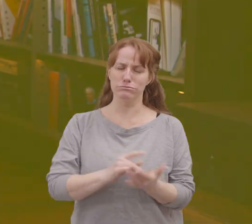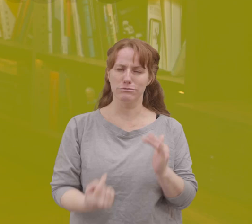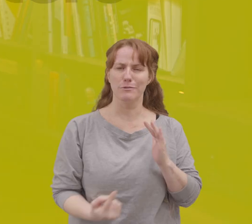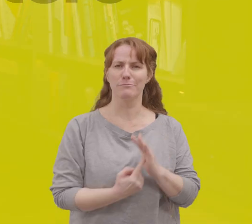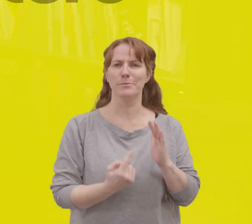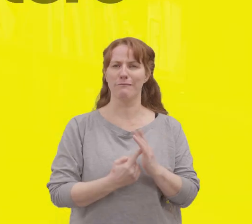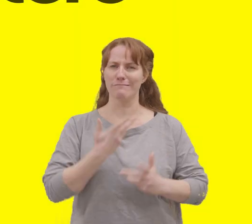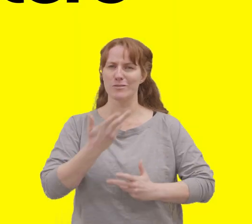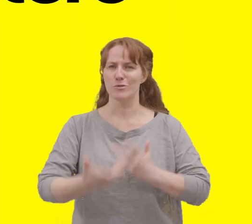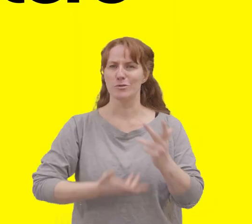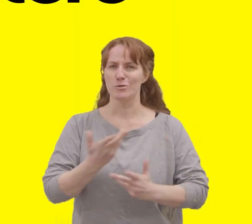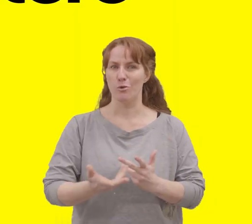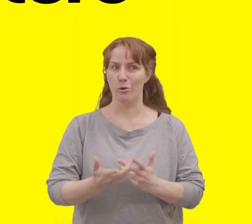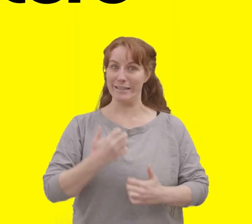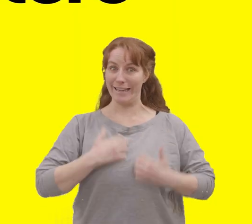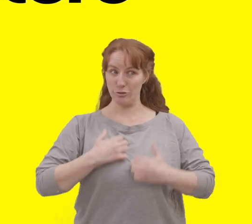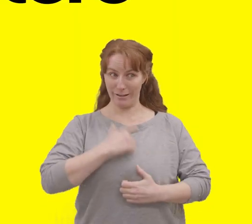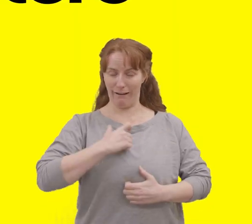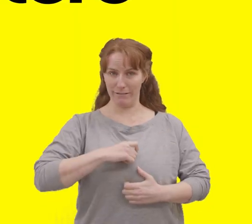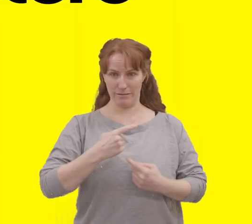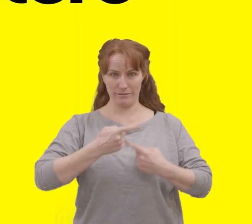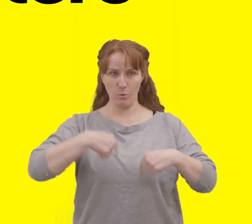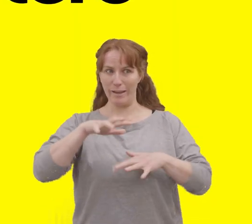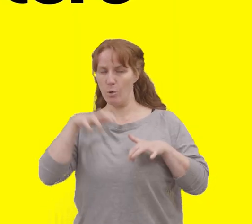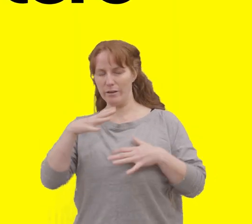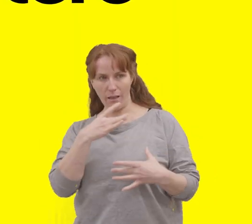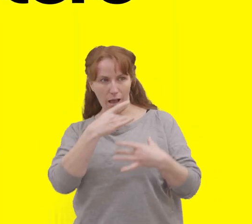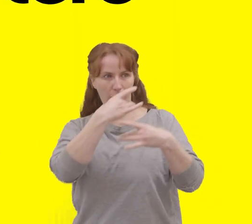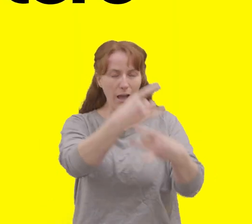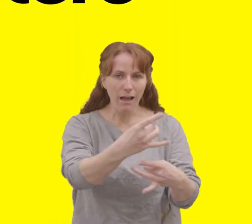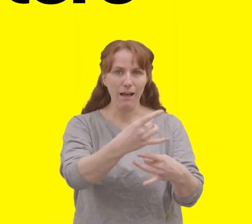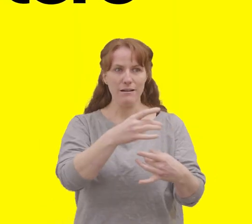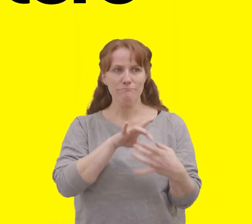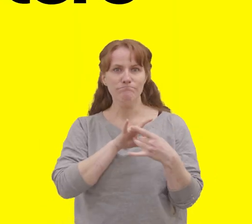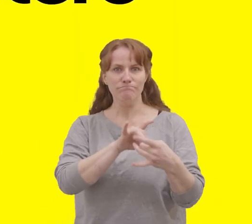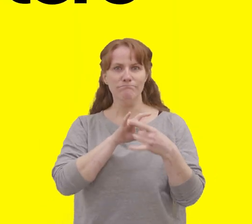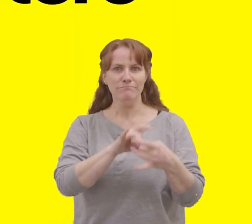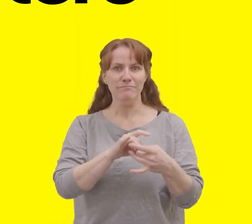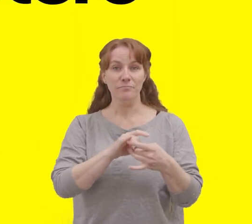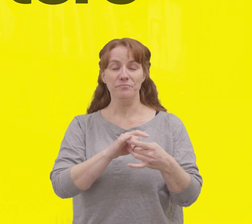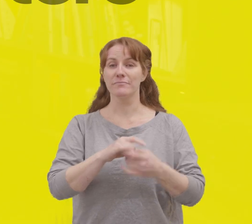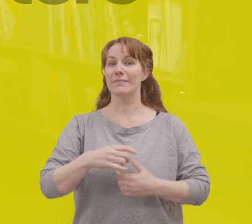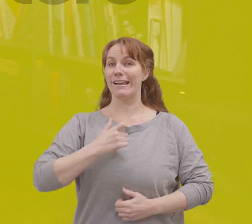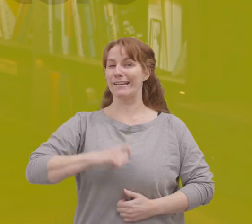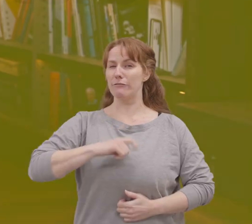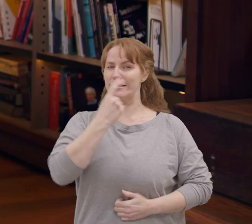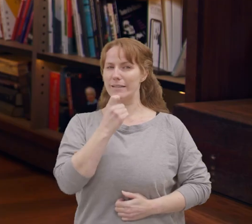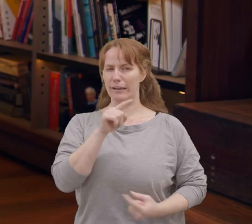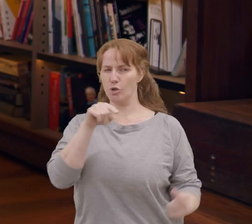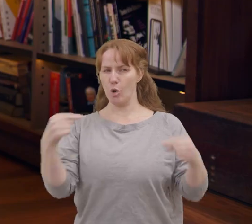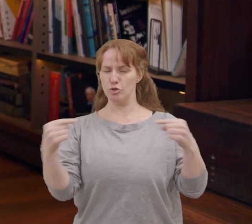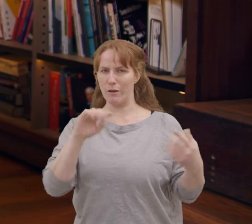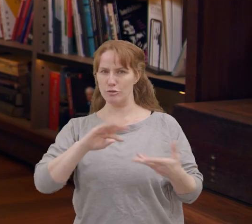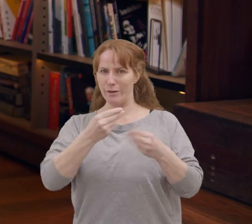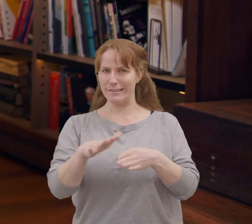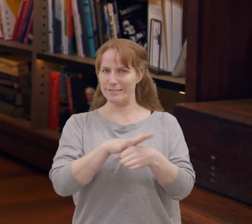play. Interesting characters can keep us engaged with the play. Characters that contrast with each other create interesting situations,